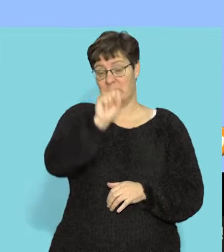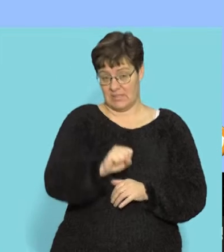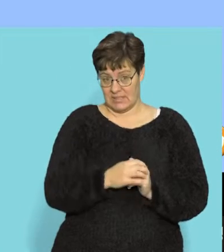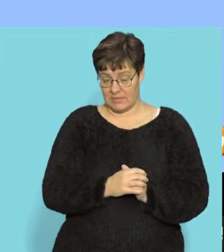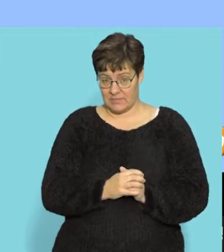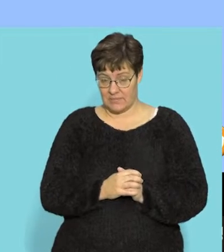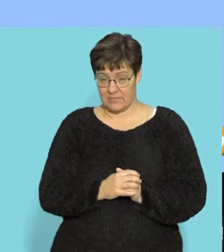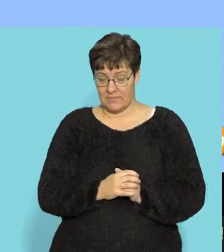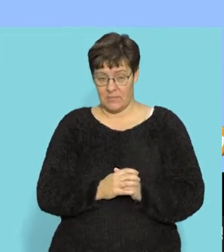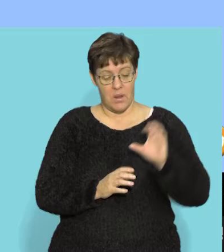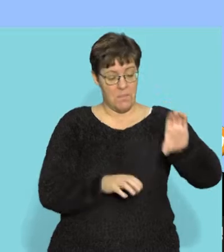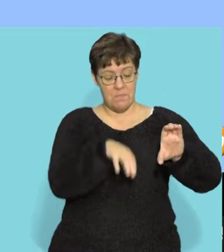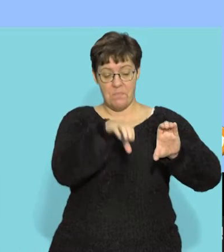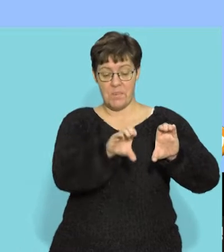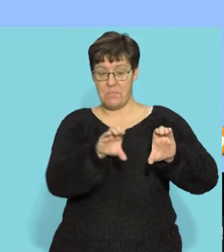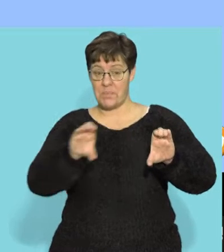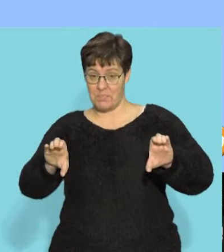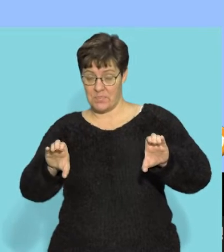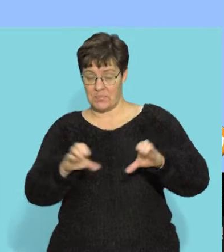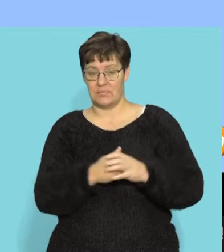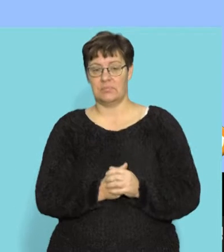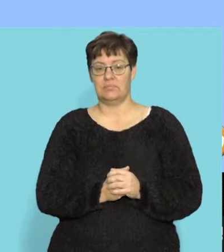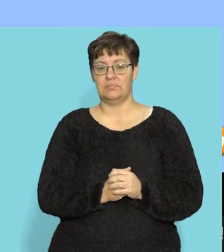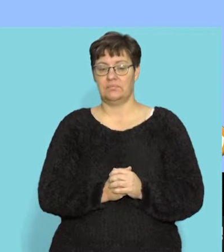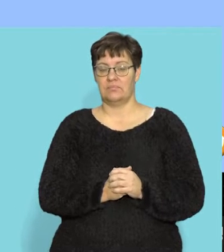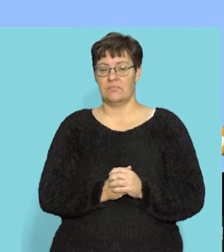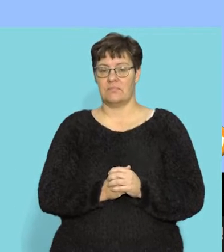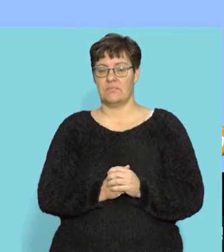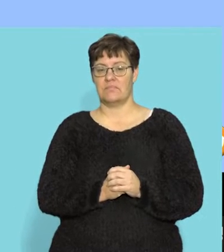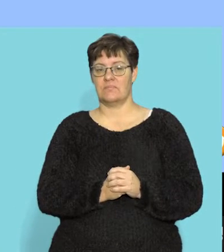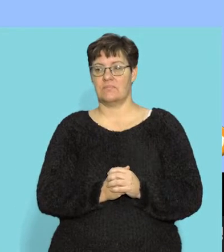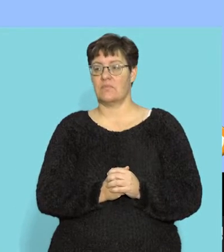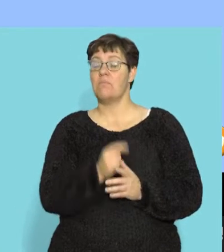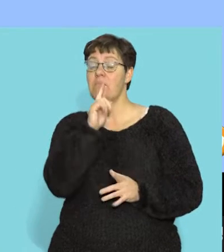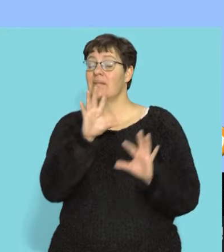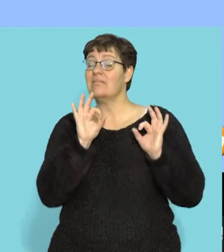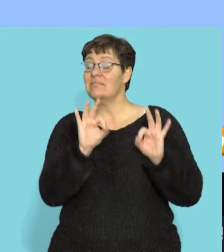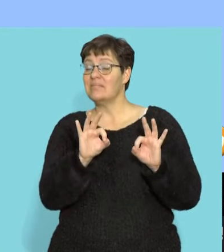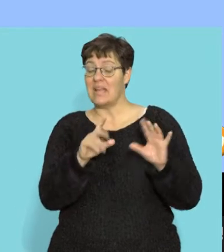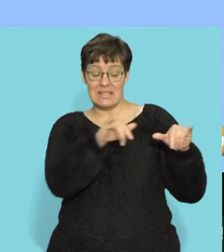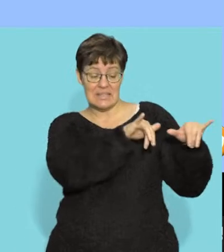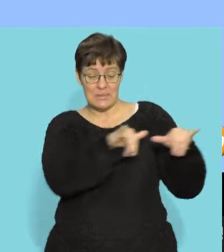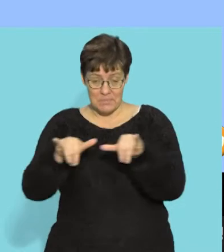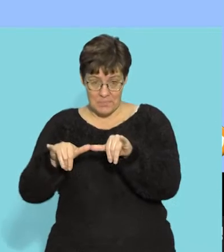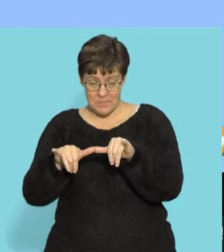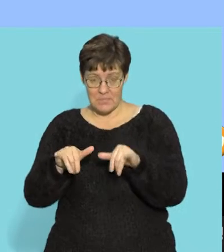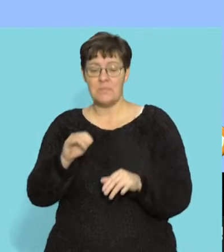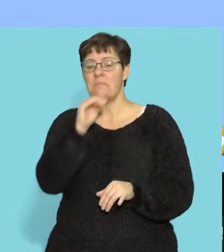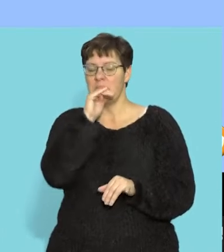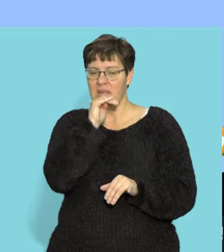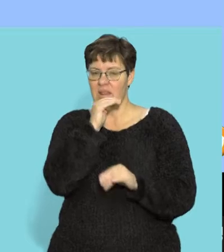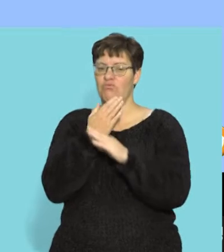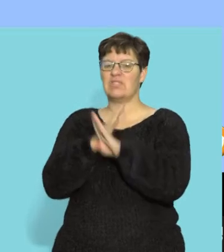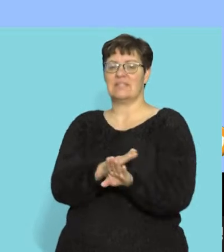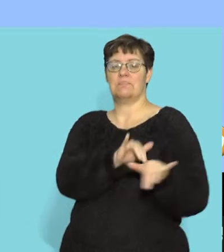also in series, right? So that's another 3-ohm light bulb. Remember, we said when they're identical, it means that they've got